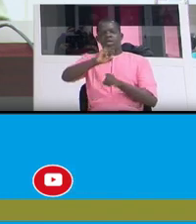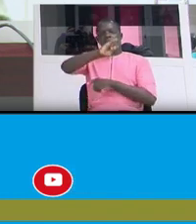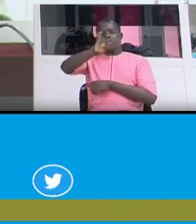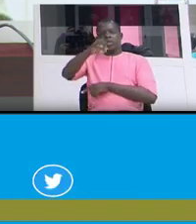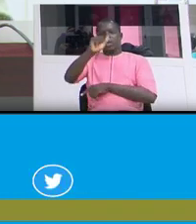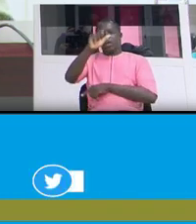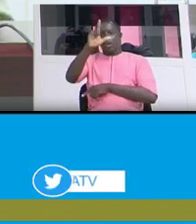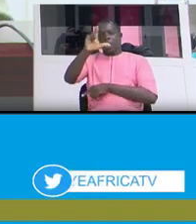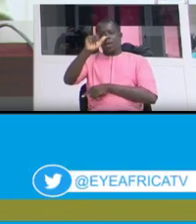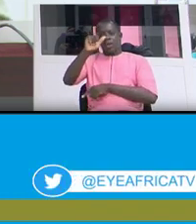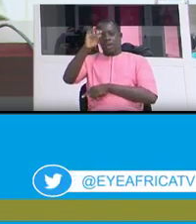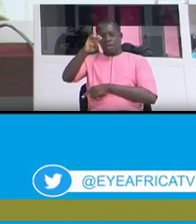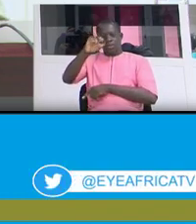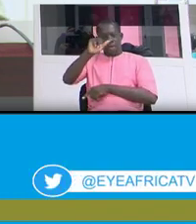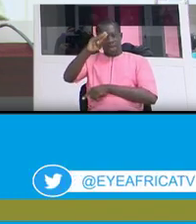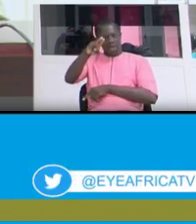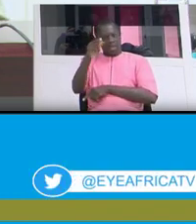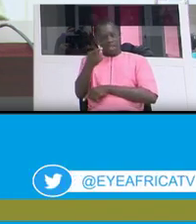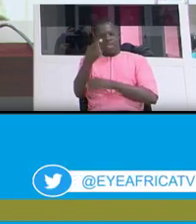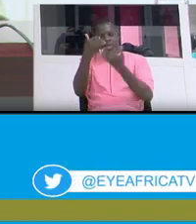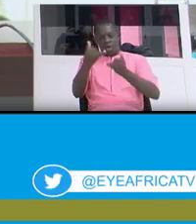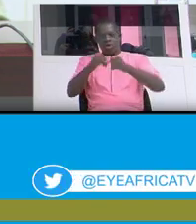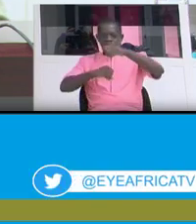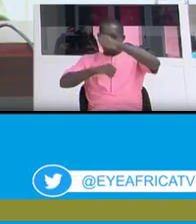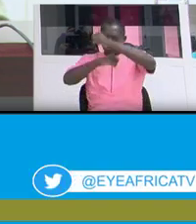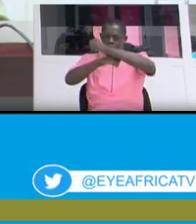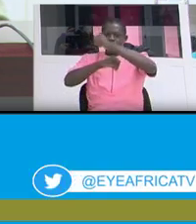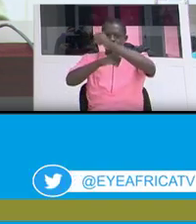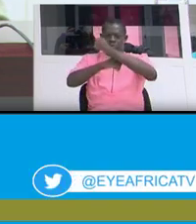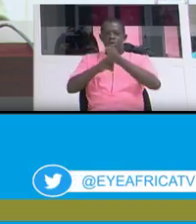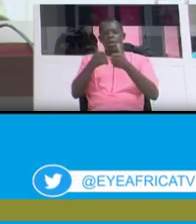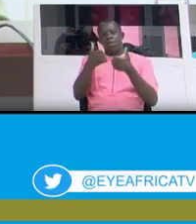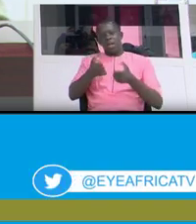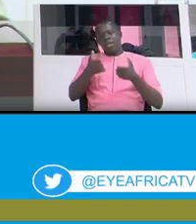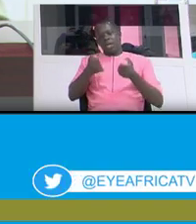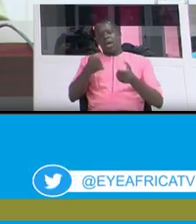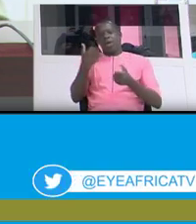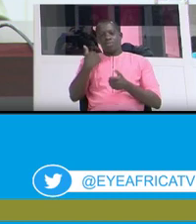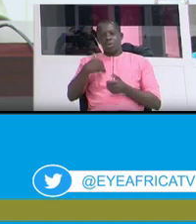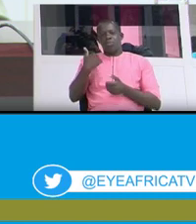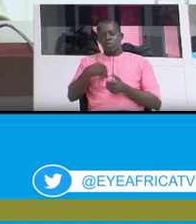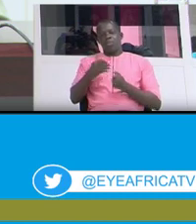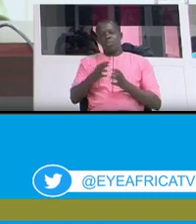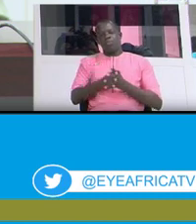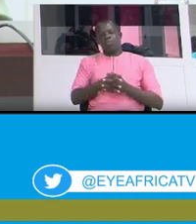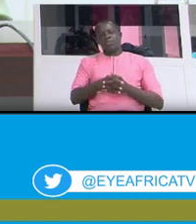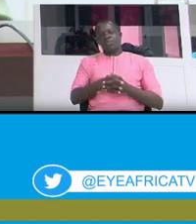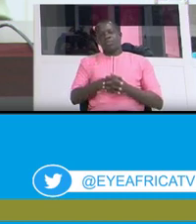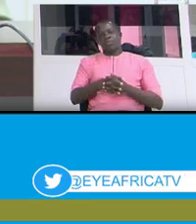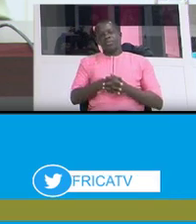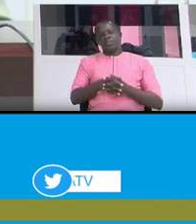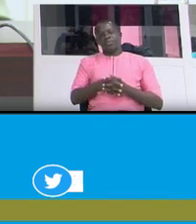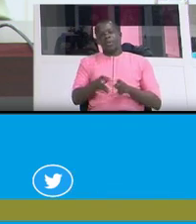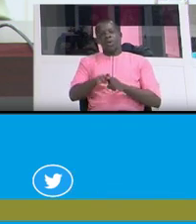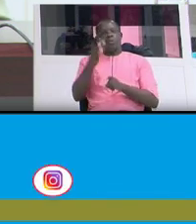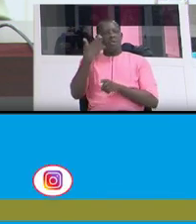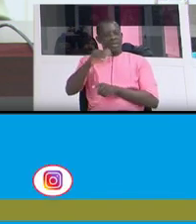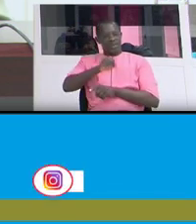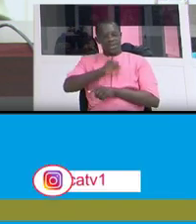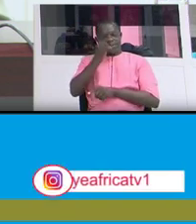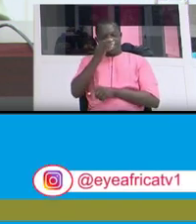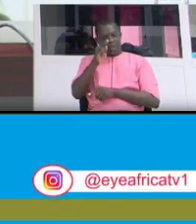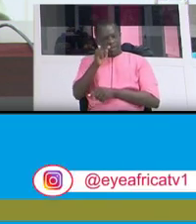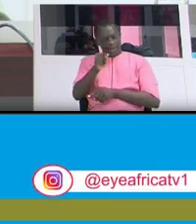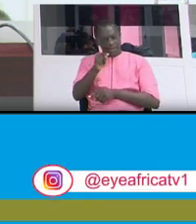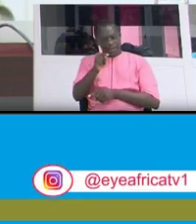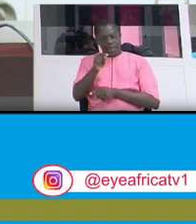Jalamang is usually sides with the Mandinkas. After